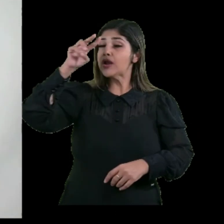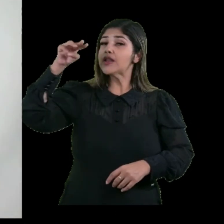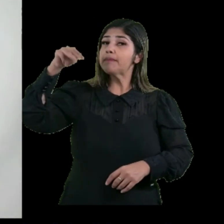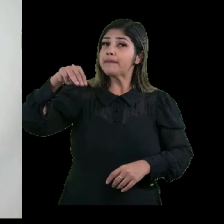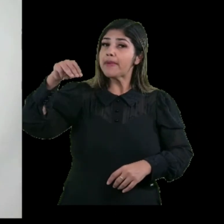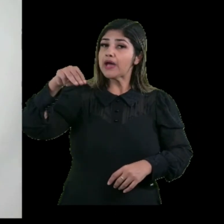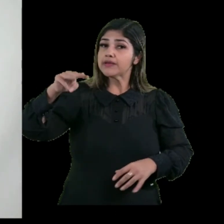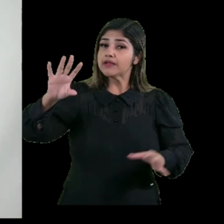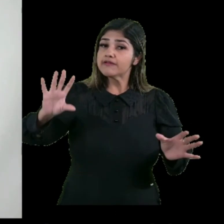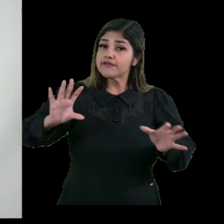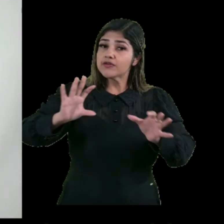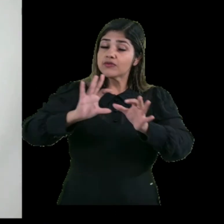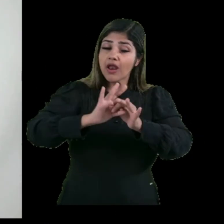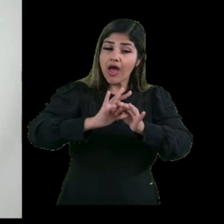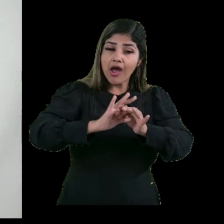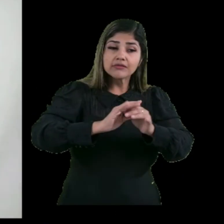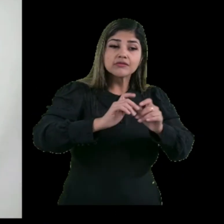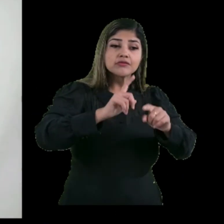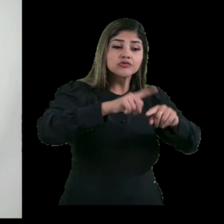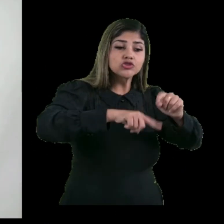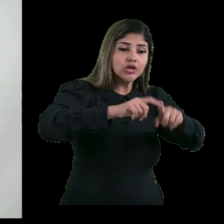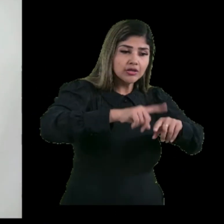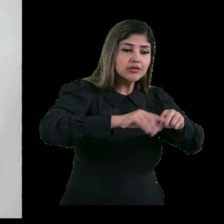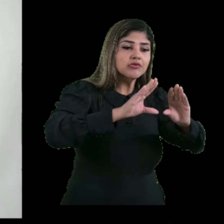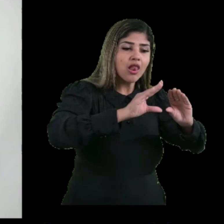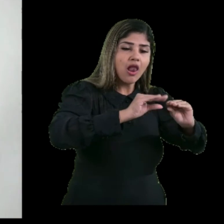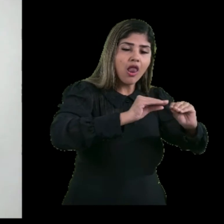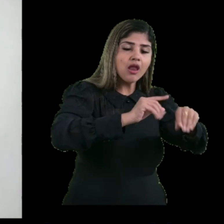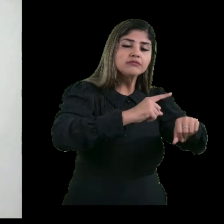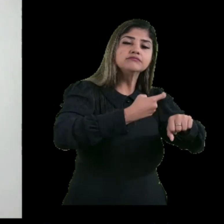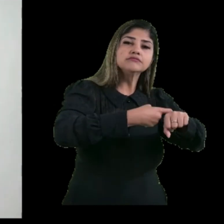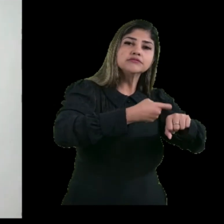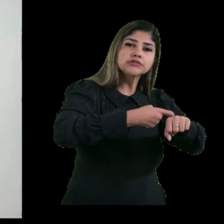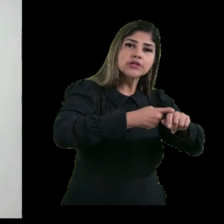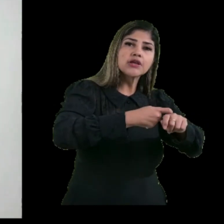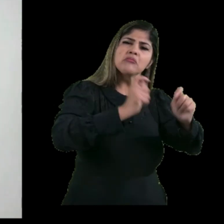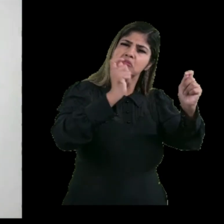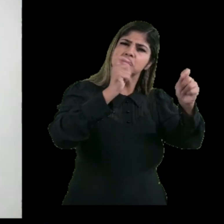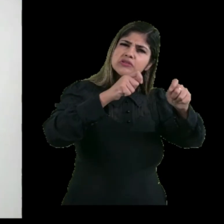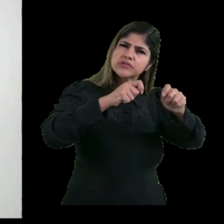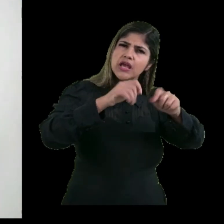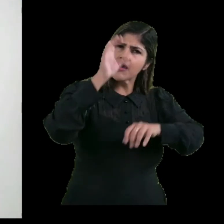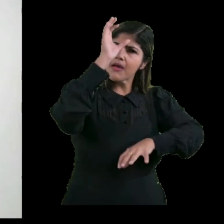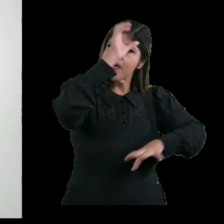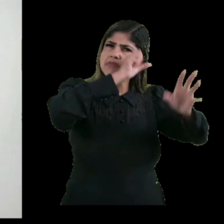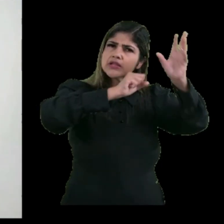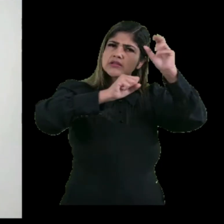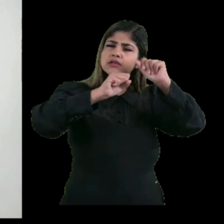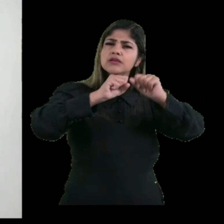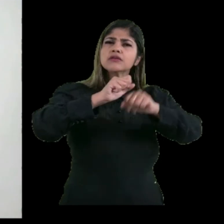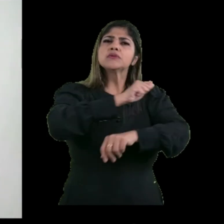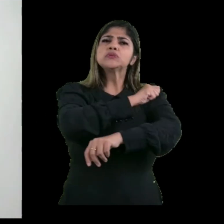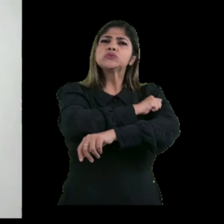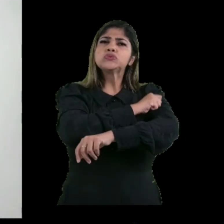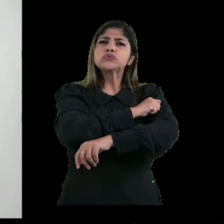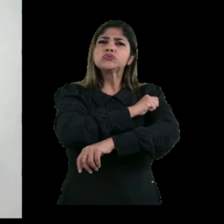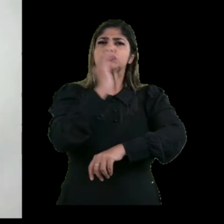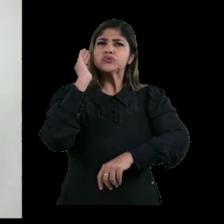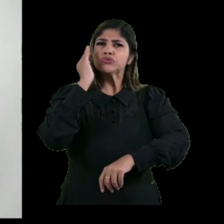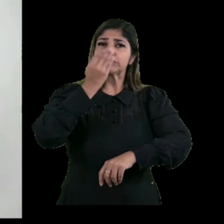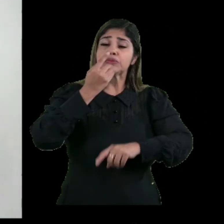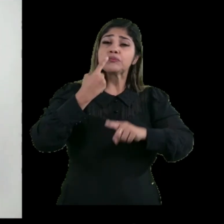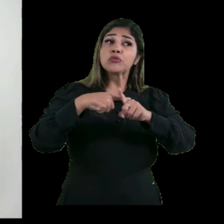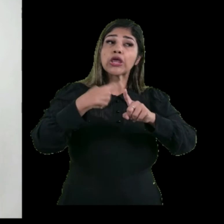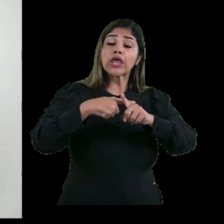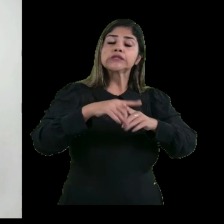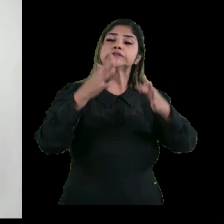history of mathematics linked to concrete objects has the potential to teach students with deafblindness because it